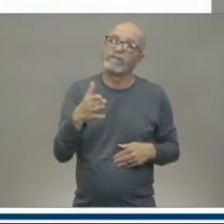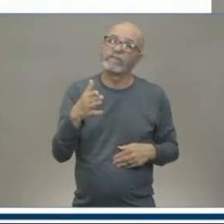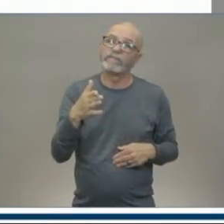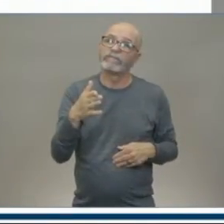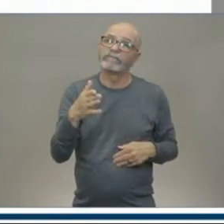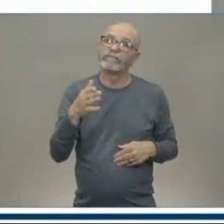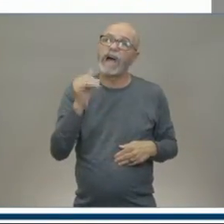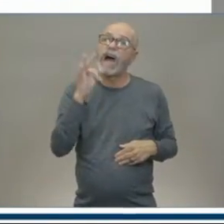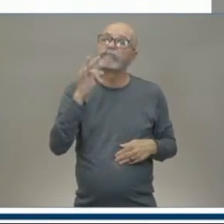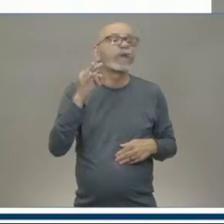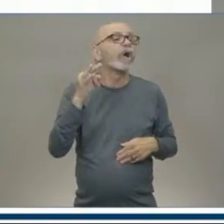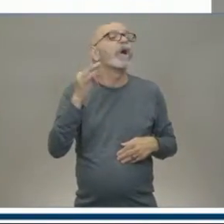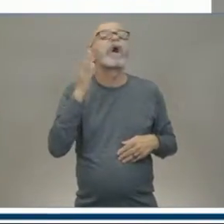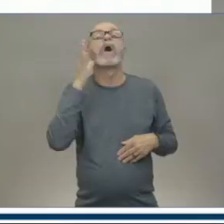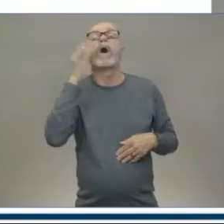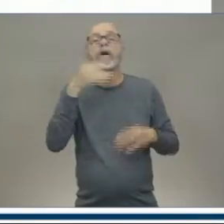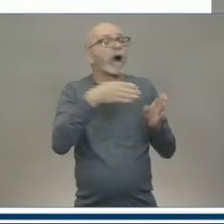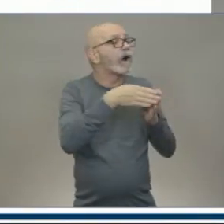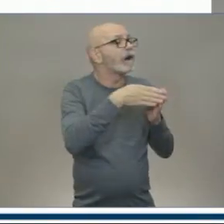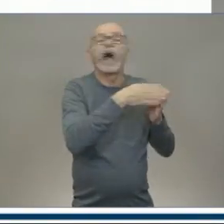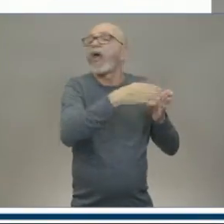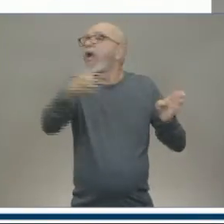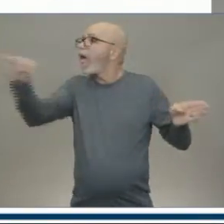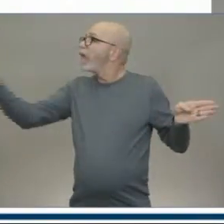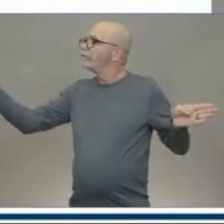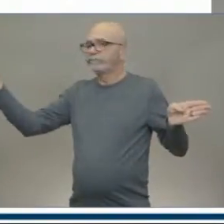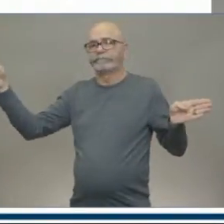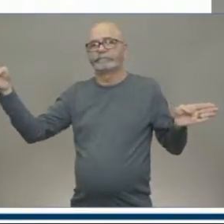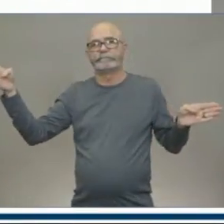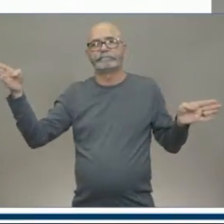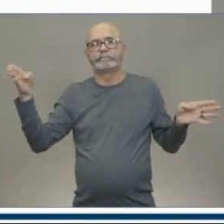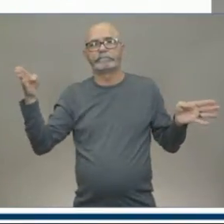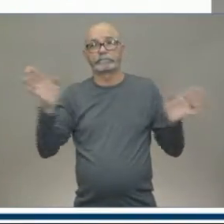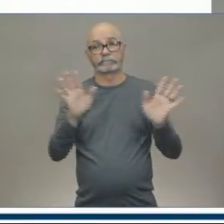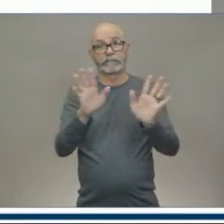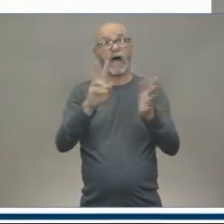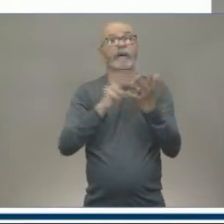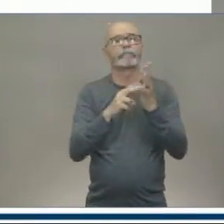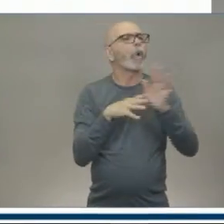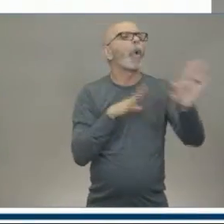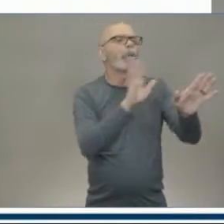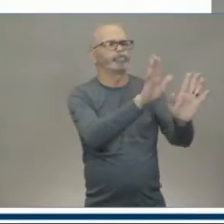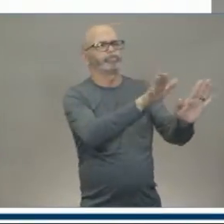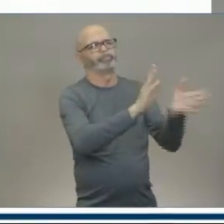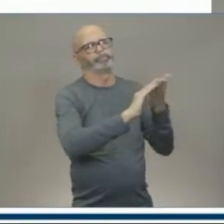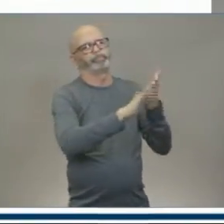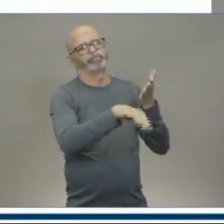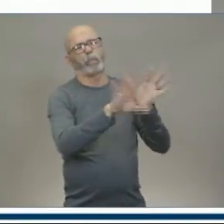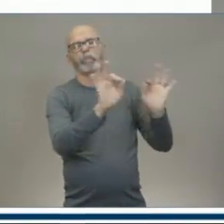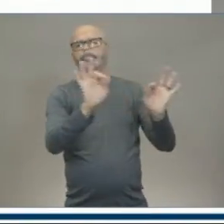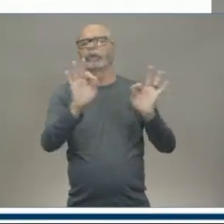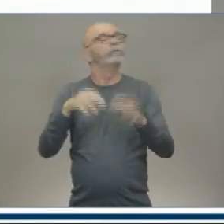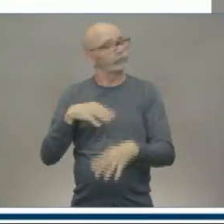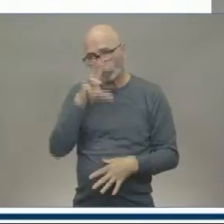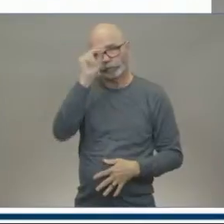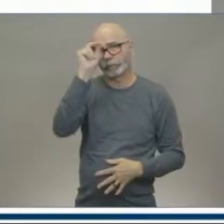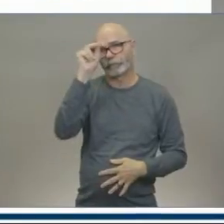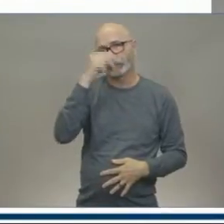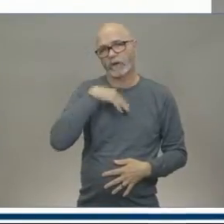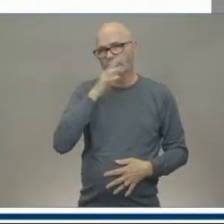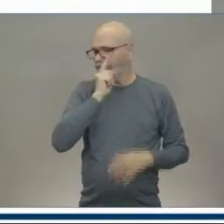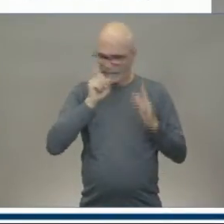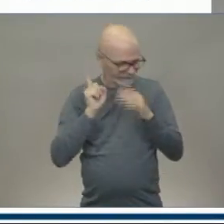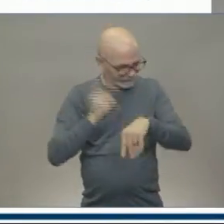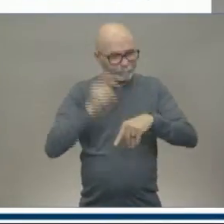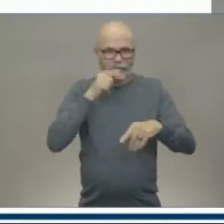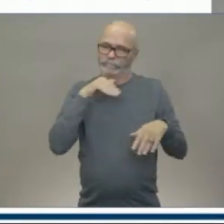area. And we're not going to be slow in doing that either. So I'm very concerned about where we're at and the potential trajectory. But